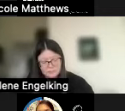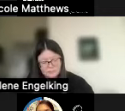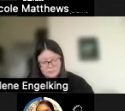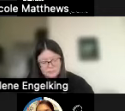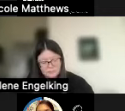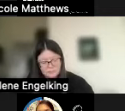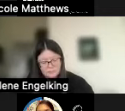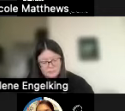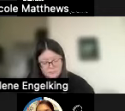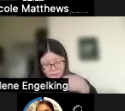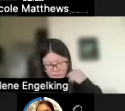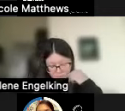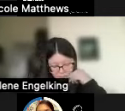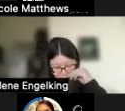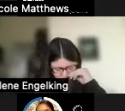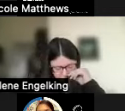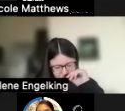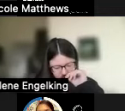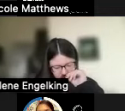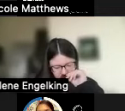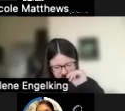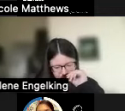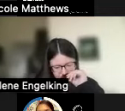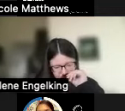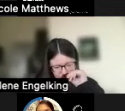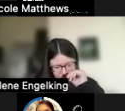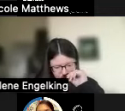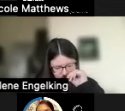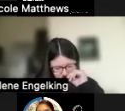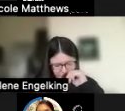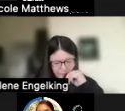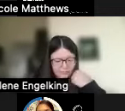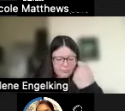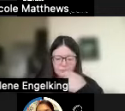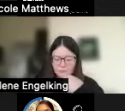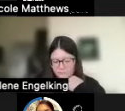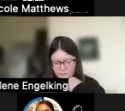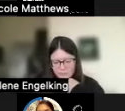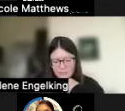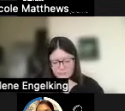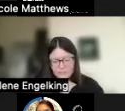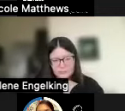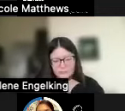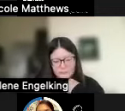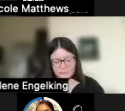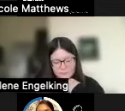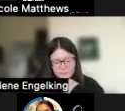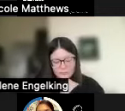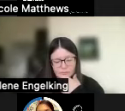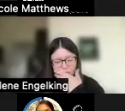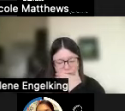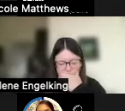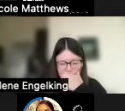for accommodations while you're working with them on the reason they came in, which is a sexual assault.